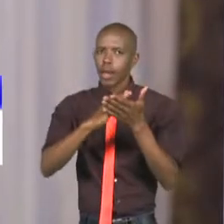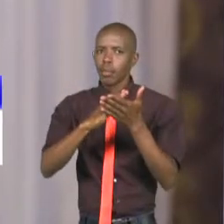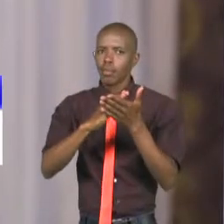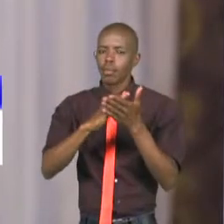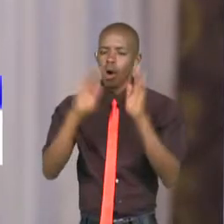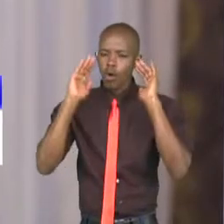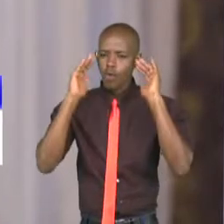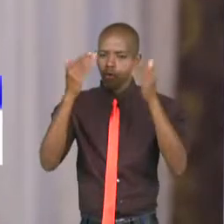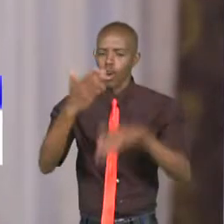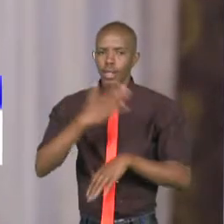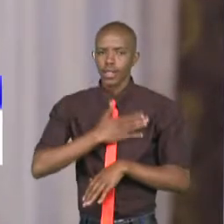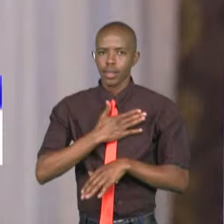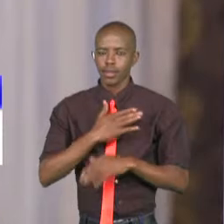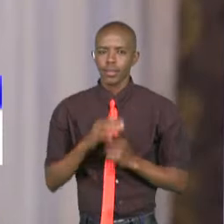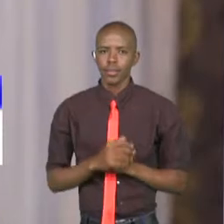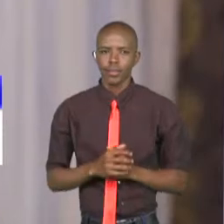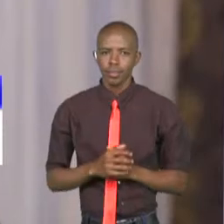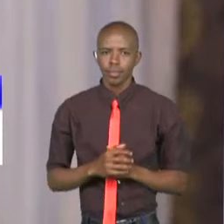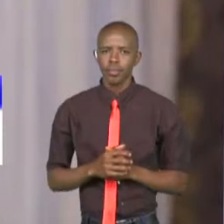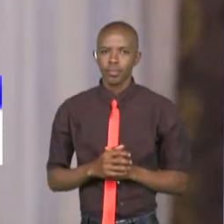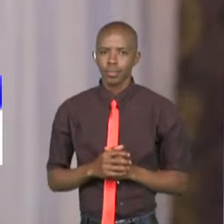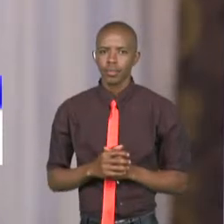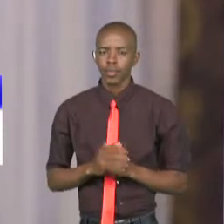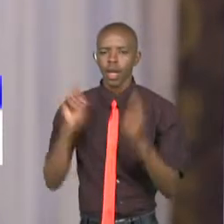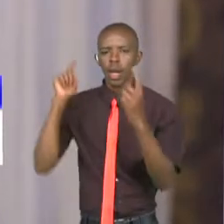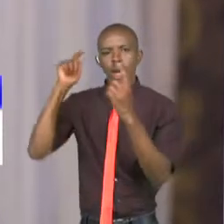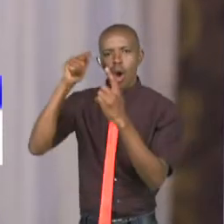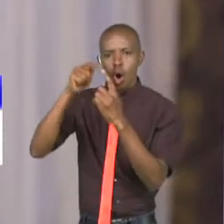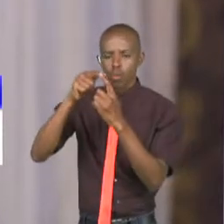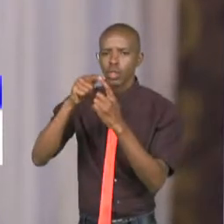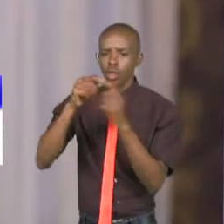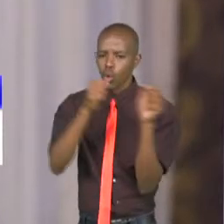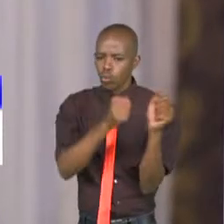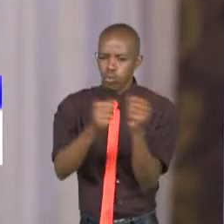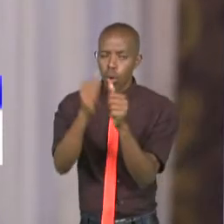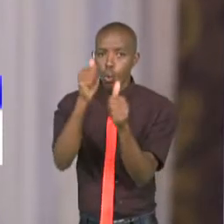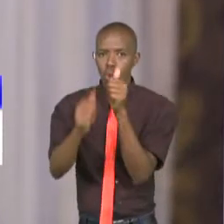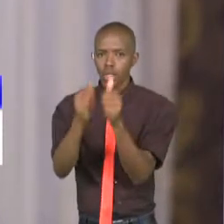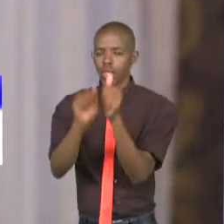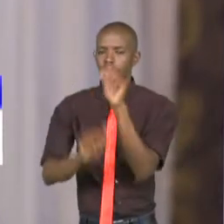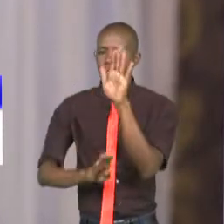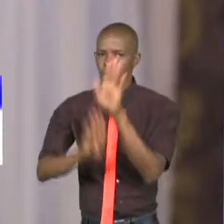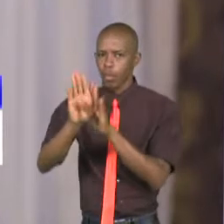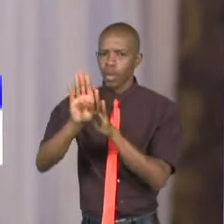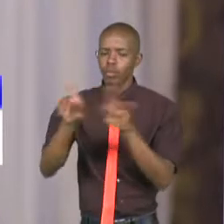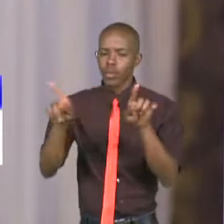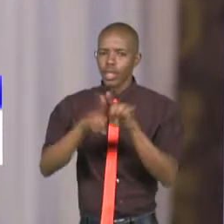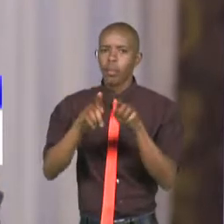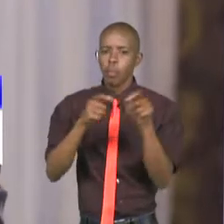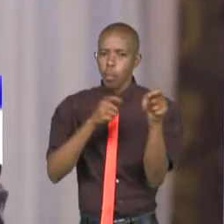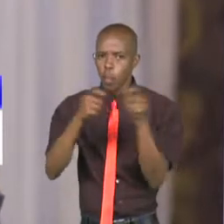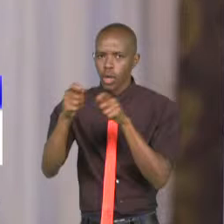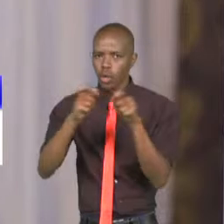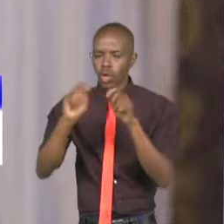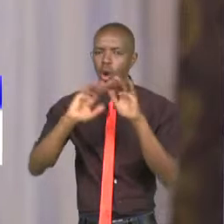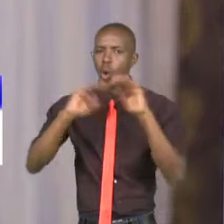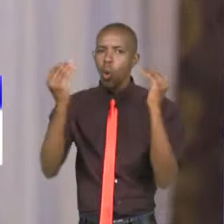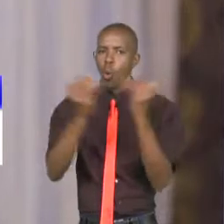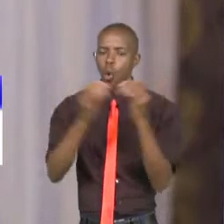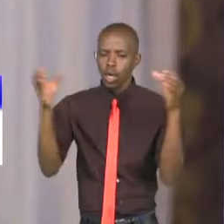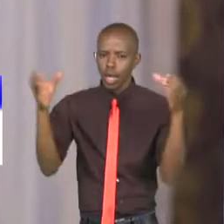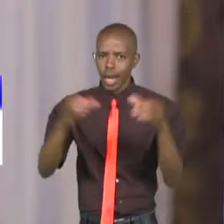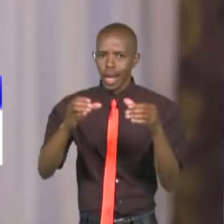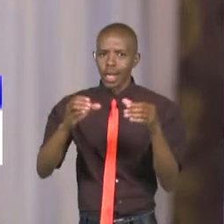focus points. The key objective of this strategy is to develop and manage a world-class smart